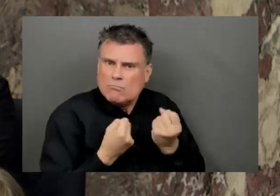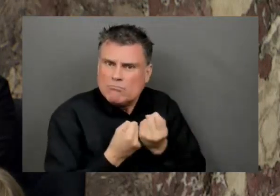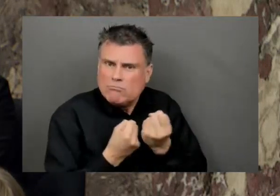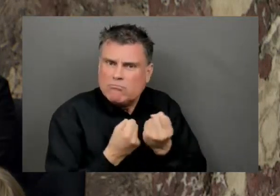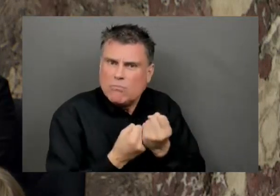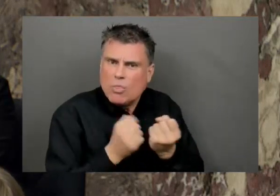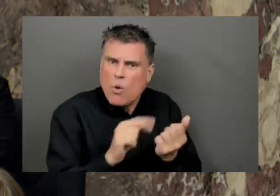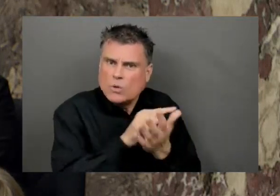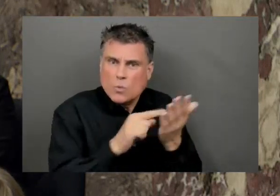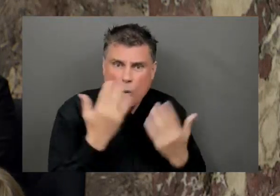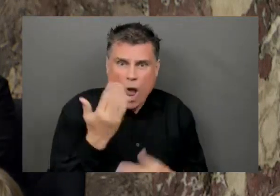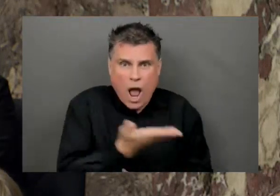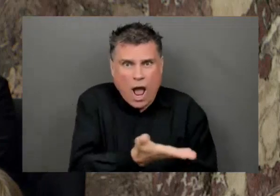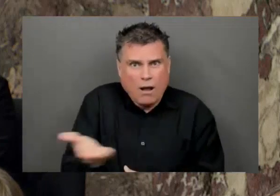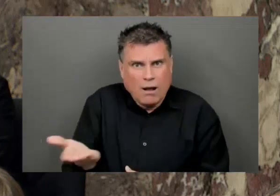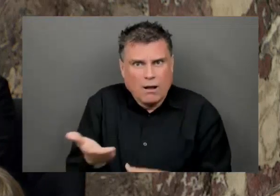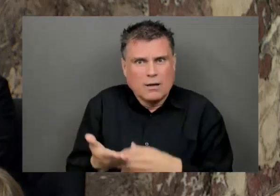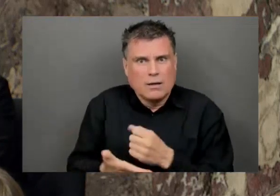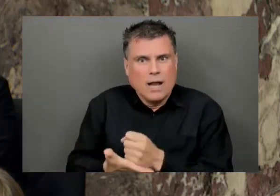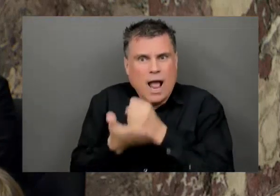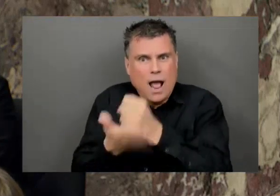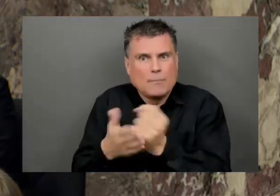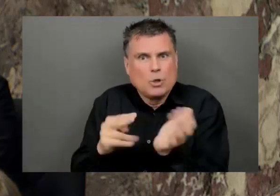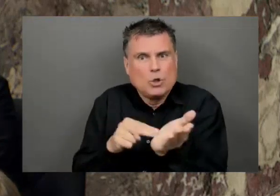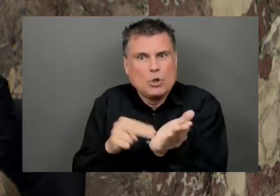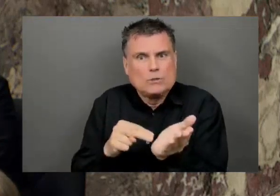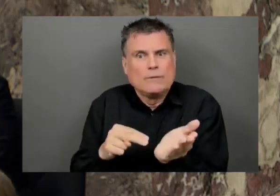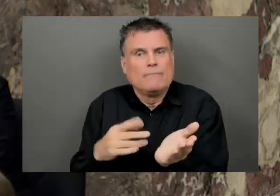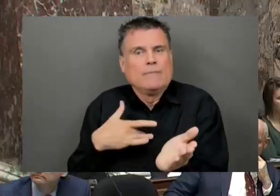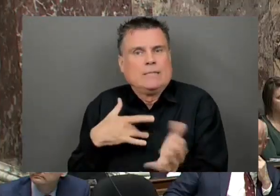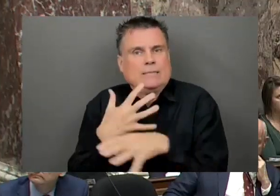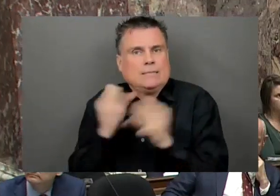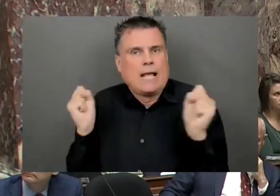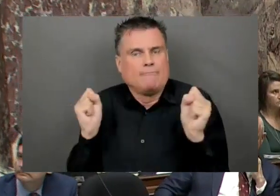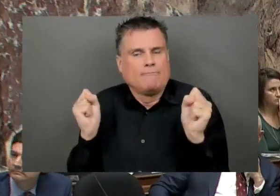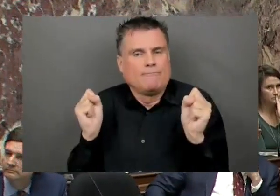safer. And we're going to continue to do that work with BC nurses and BC doctors.